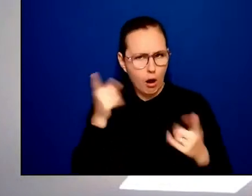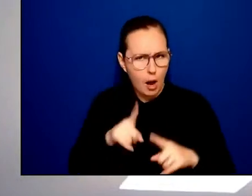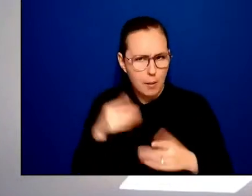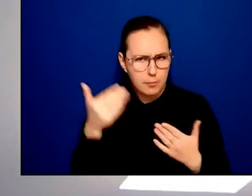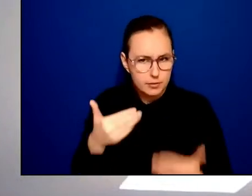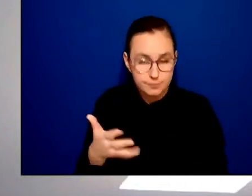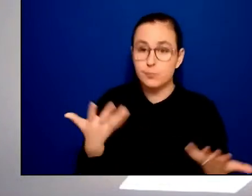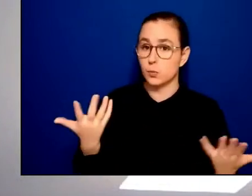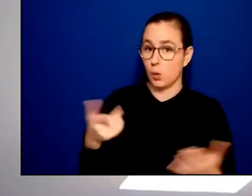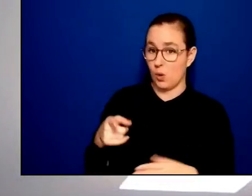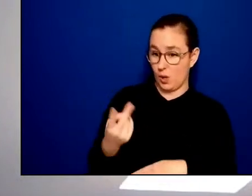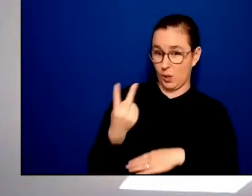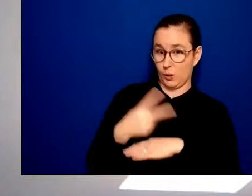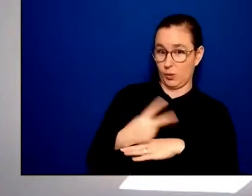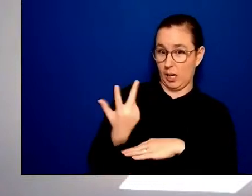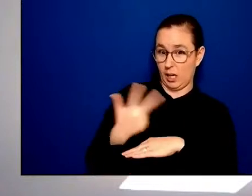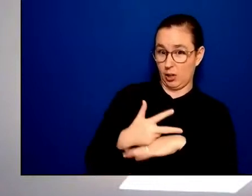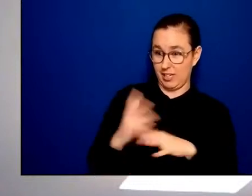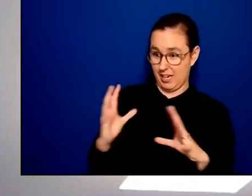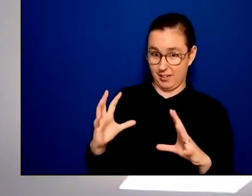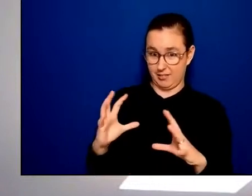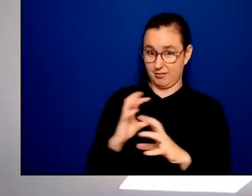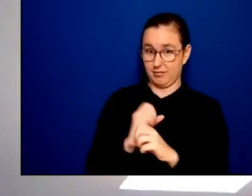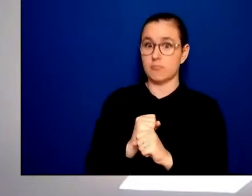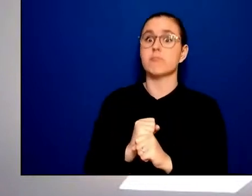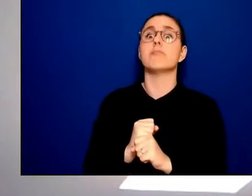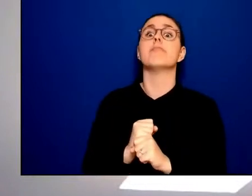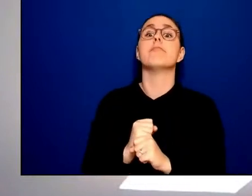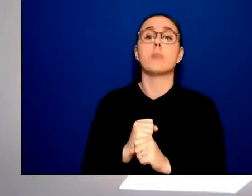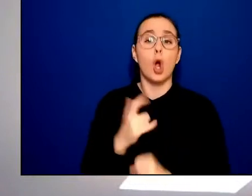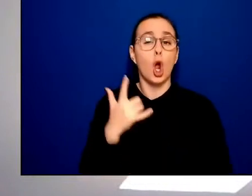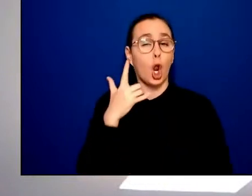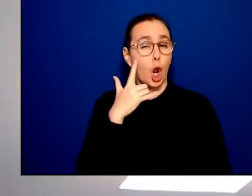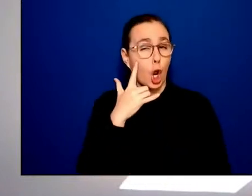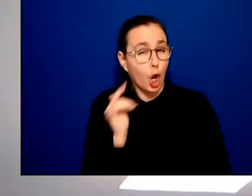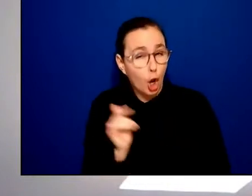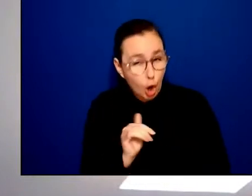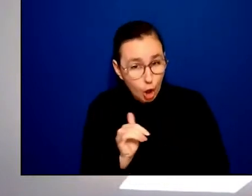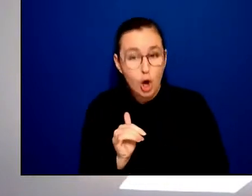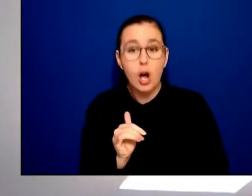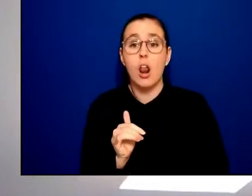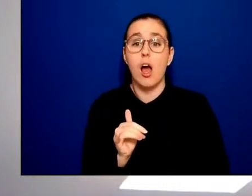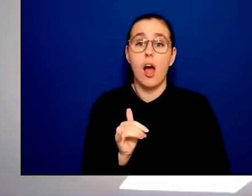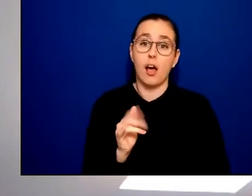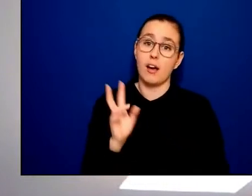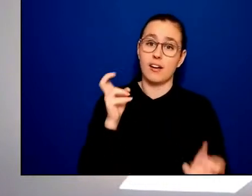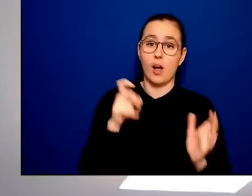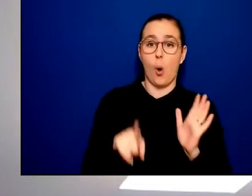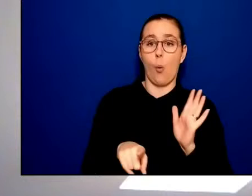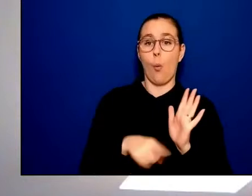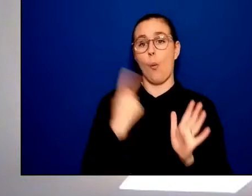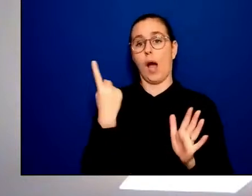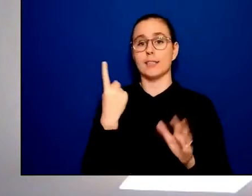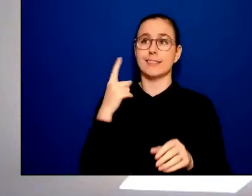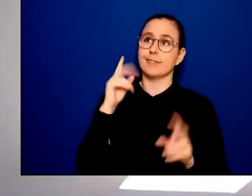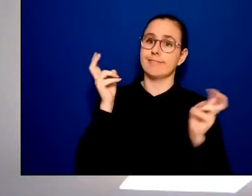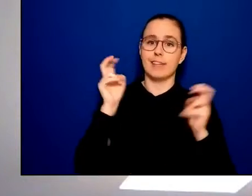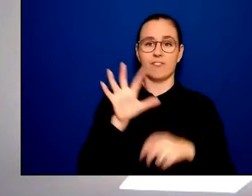towards a widespread 1 in 50 year event, with actually many locations seeing a 1 in 100 year